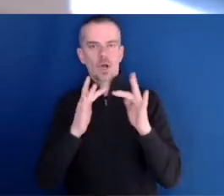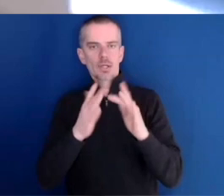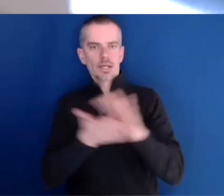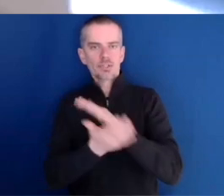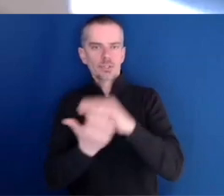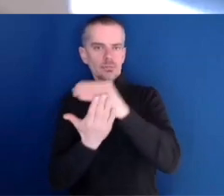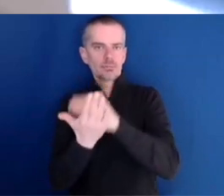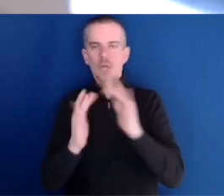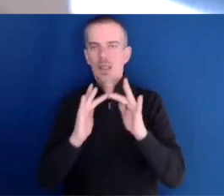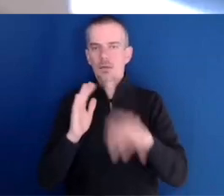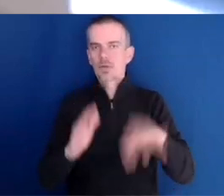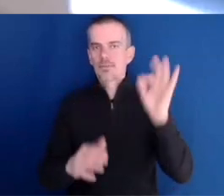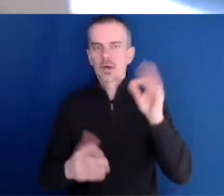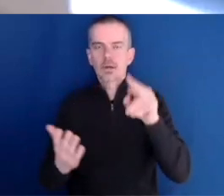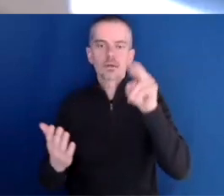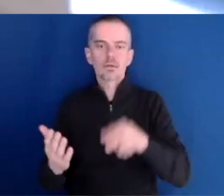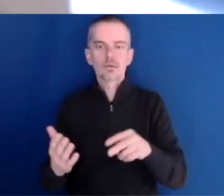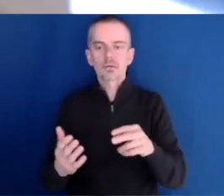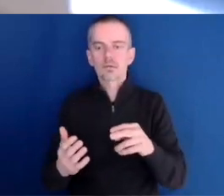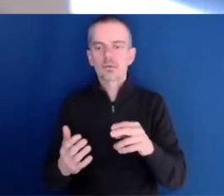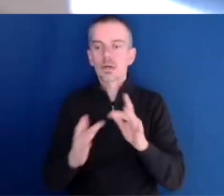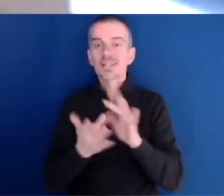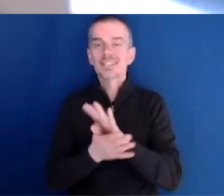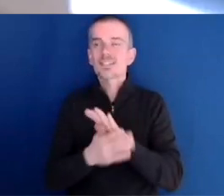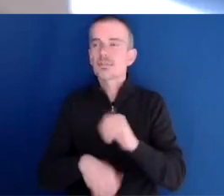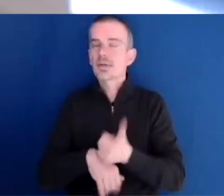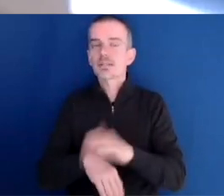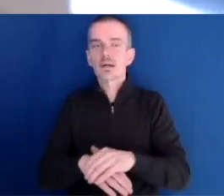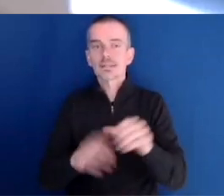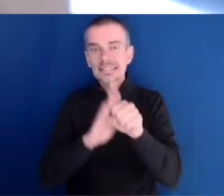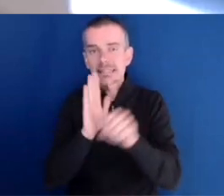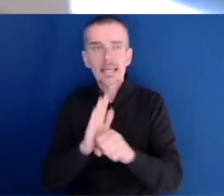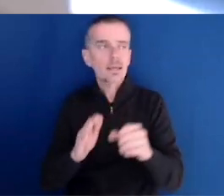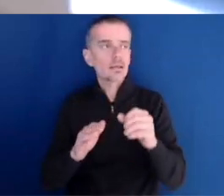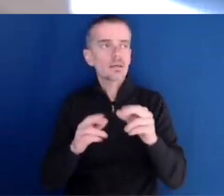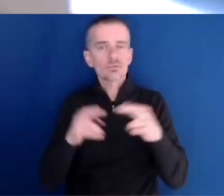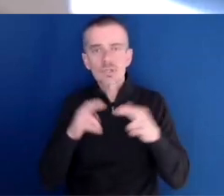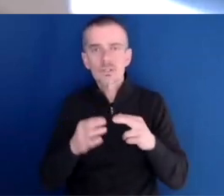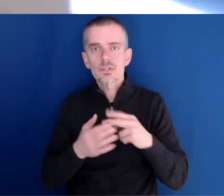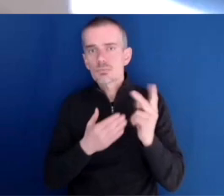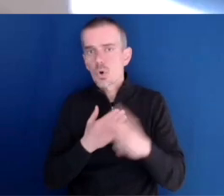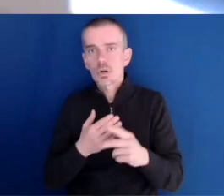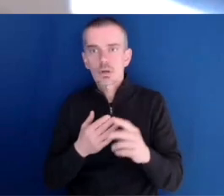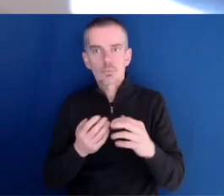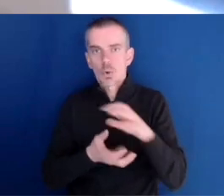found. It can go by state, it can go by region, it can go by program, or all of the above.